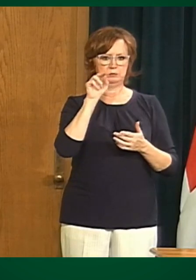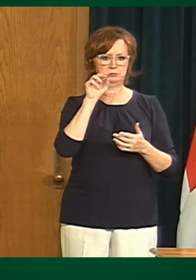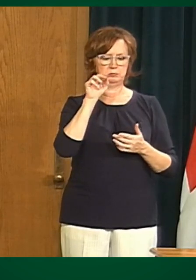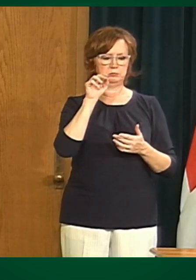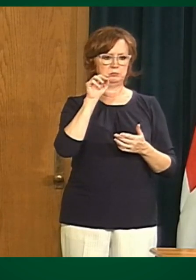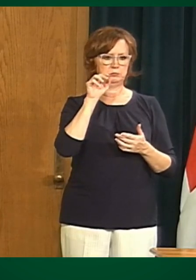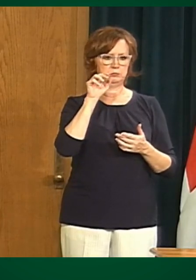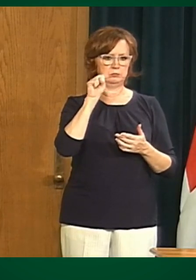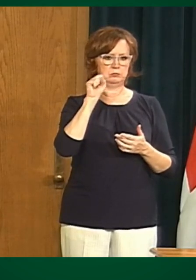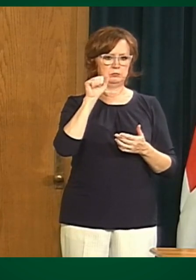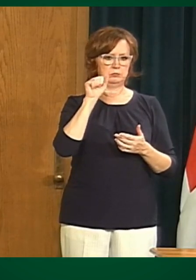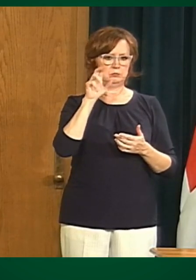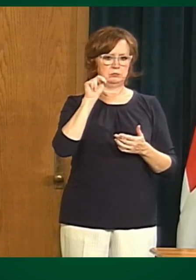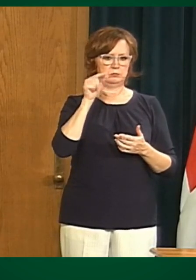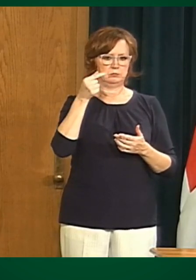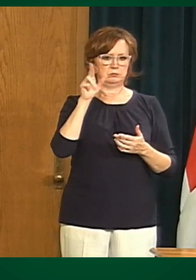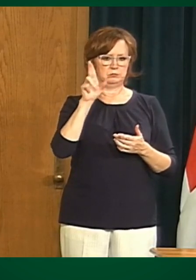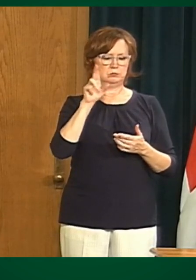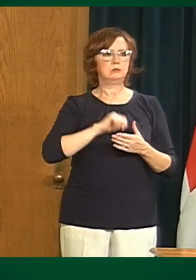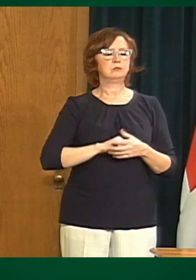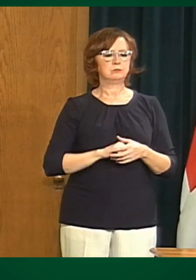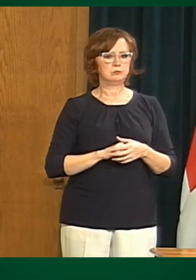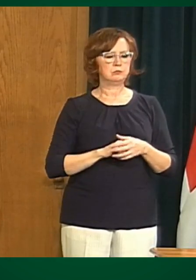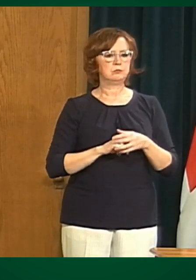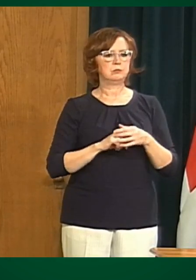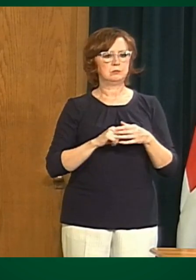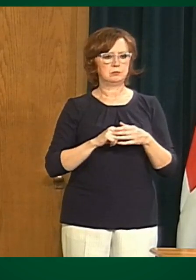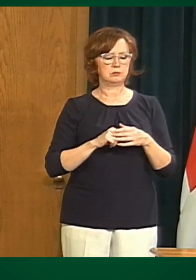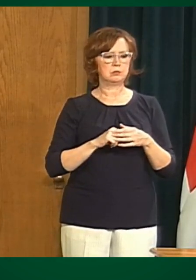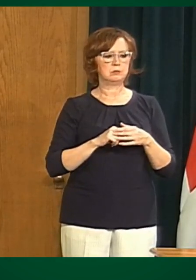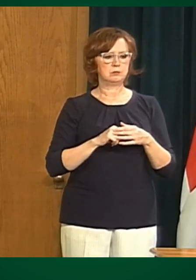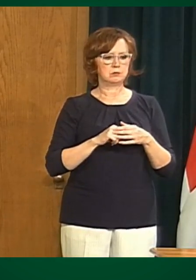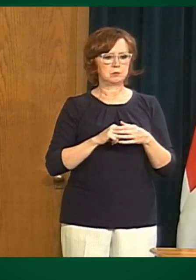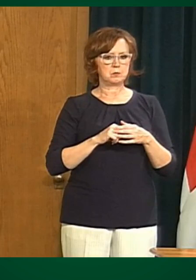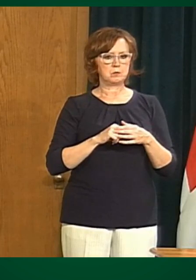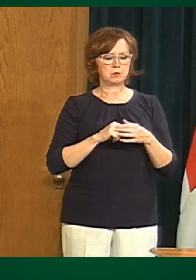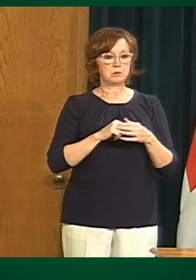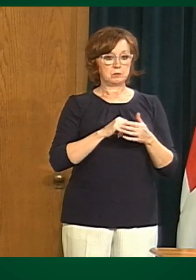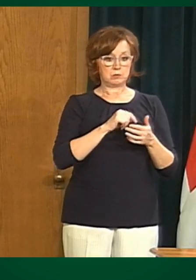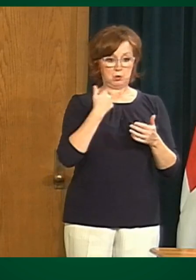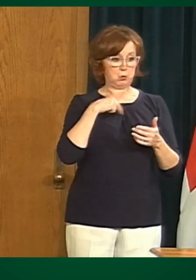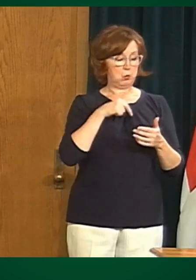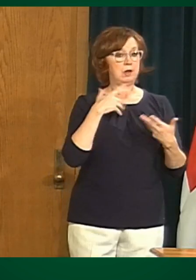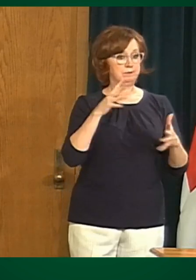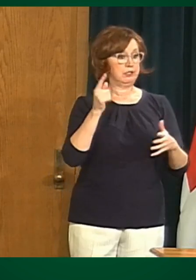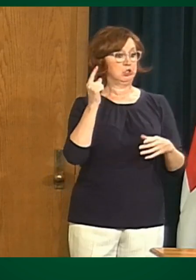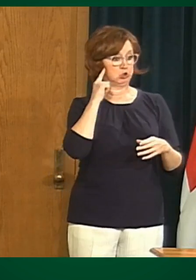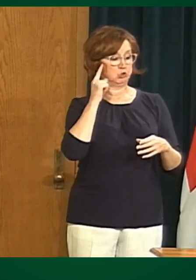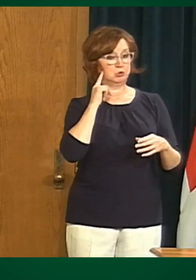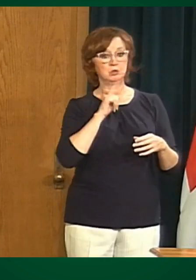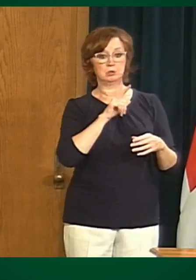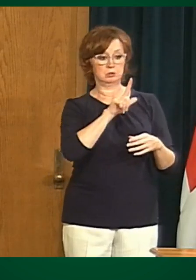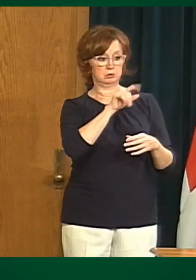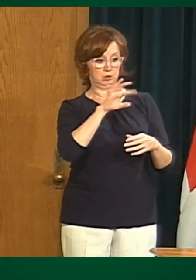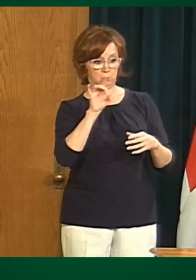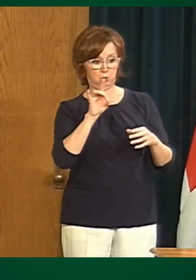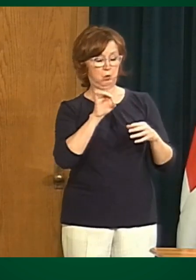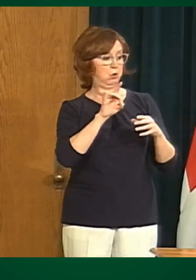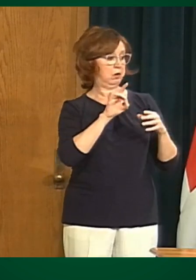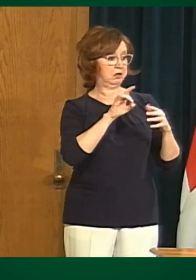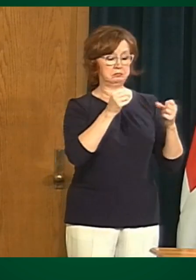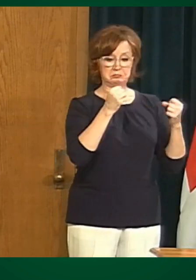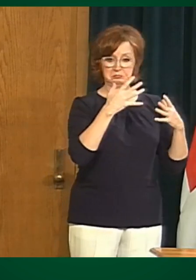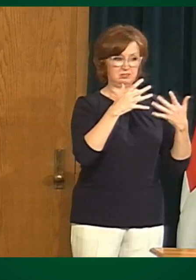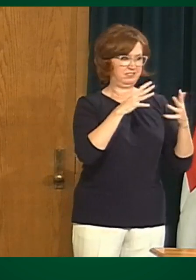as already been reported out through Dr. Nsungu, there have been a number of cases in the Lloydminster area, and as he's also pointed out, many of those have recovered.